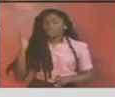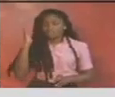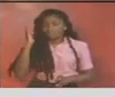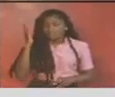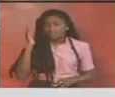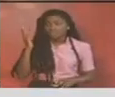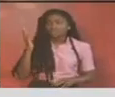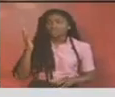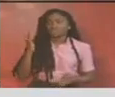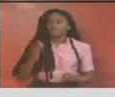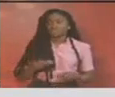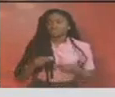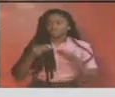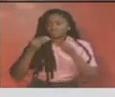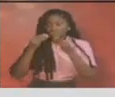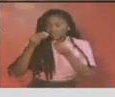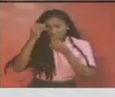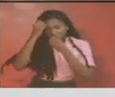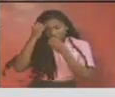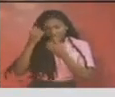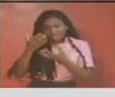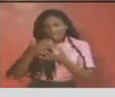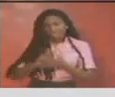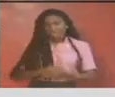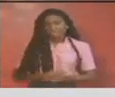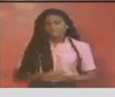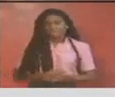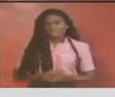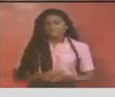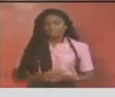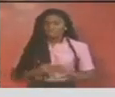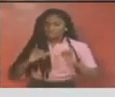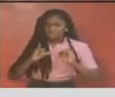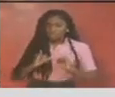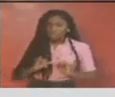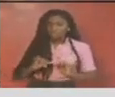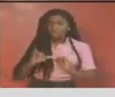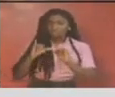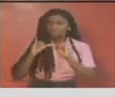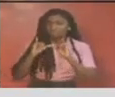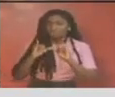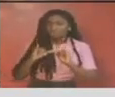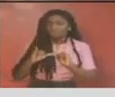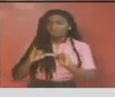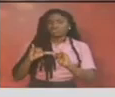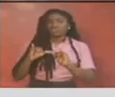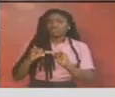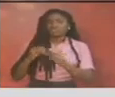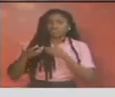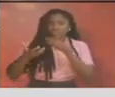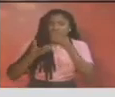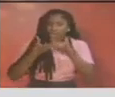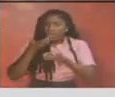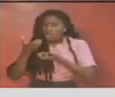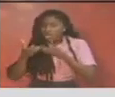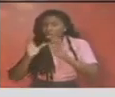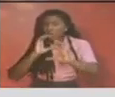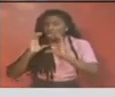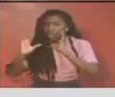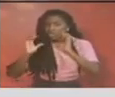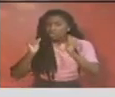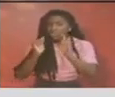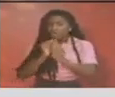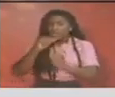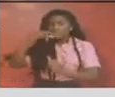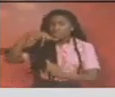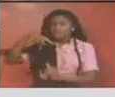information accordingly. And we continue to work with different networks like the Pan American Health Organization, the World Health Organization,